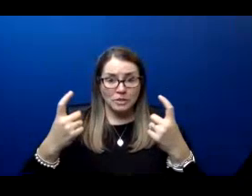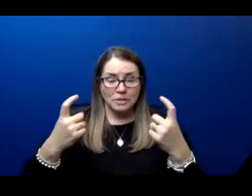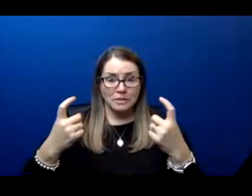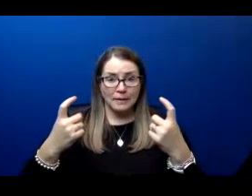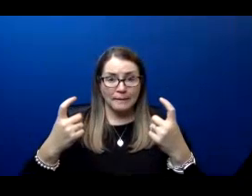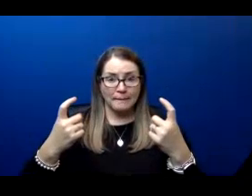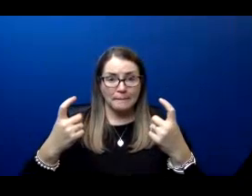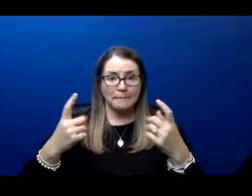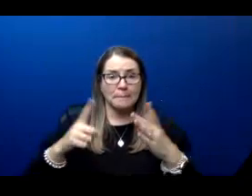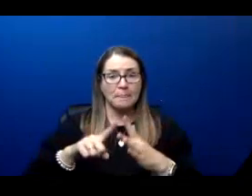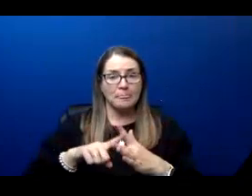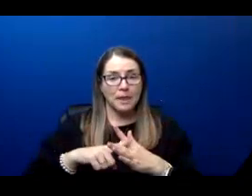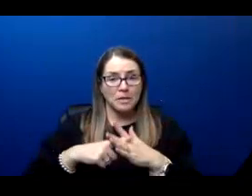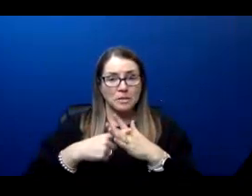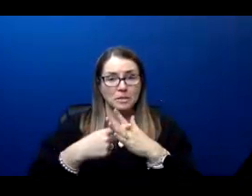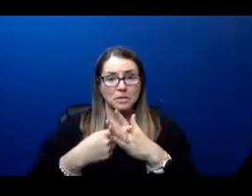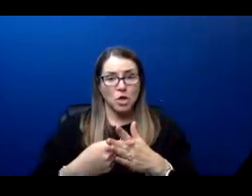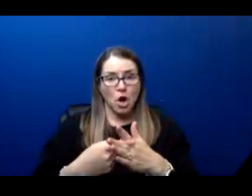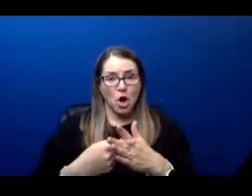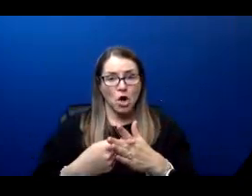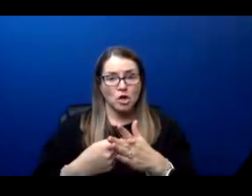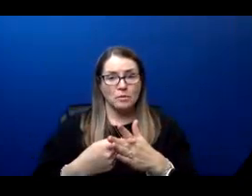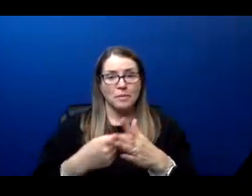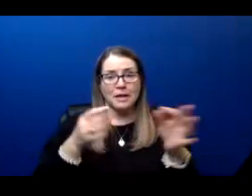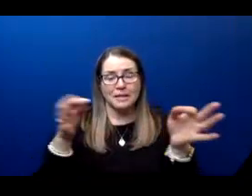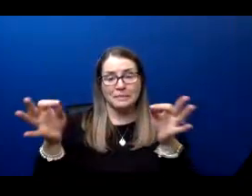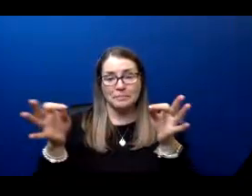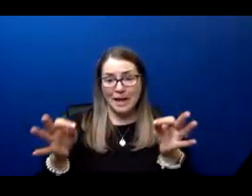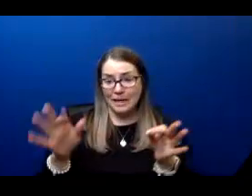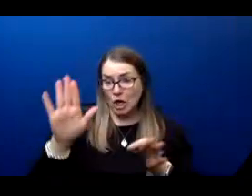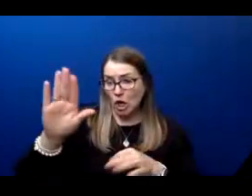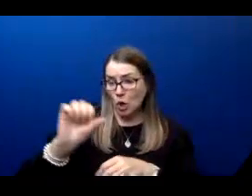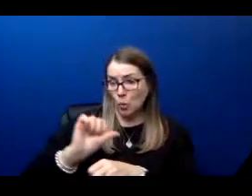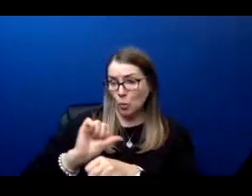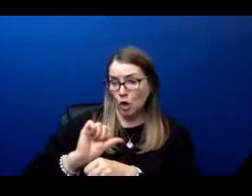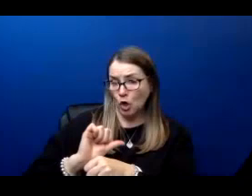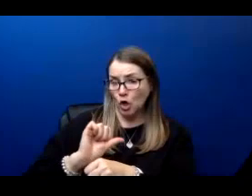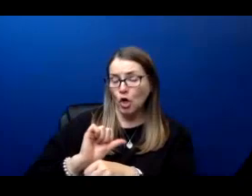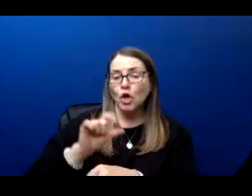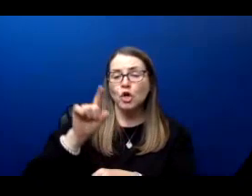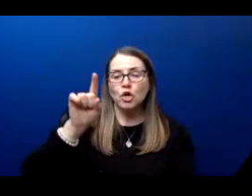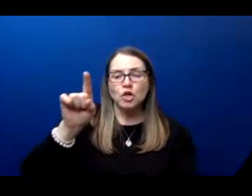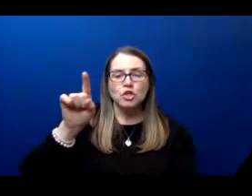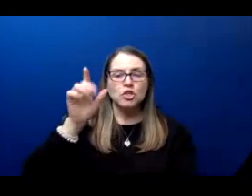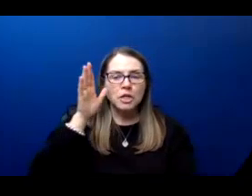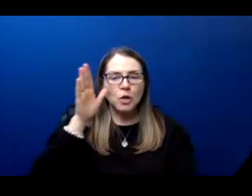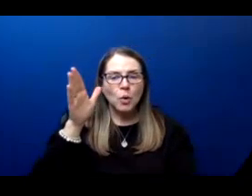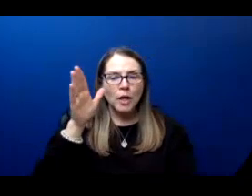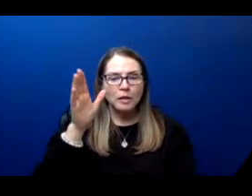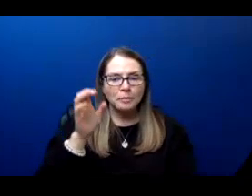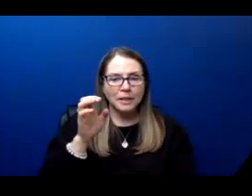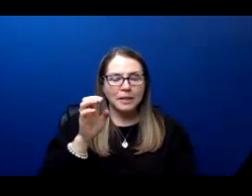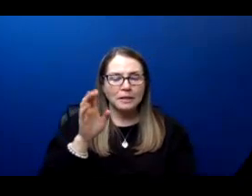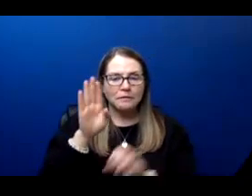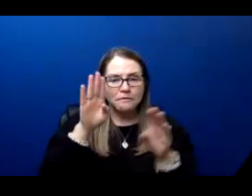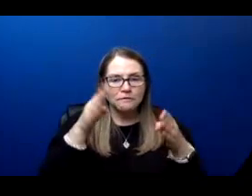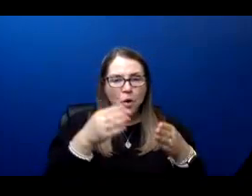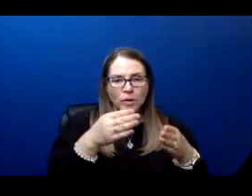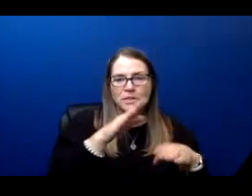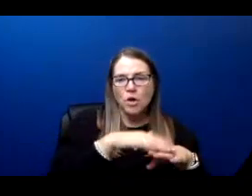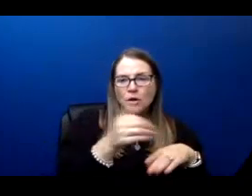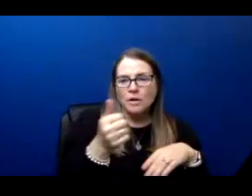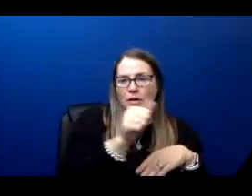off by framing the work that Evelyn has done. She's going to be pivoting in the next few weeks into another